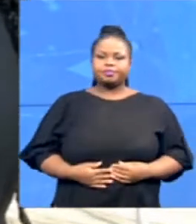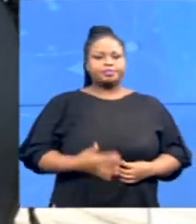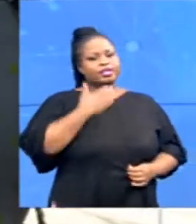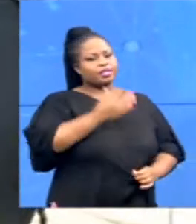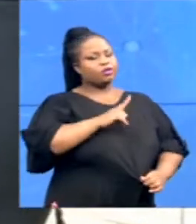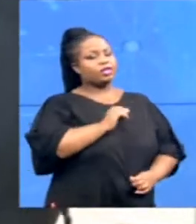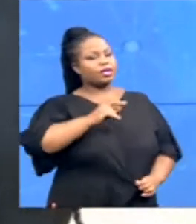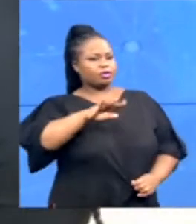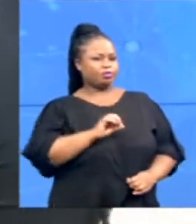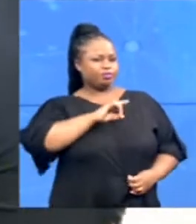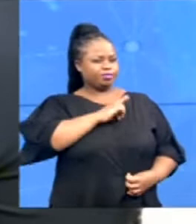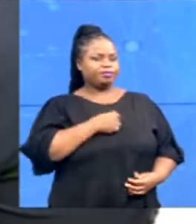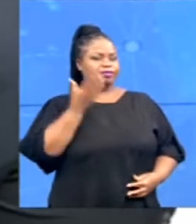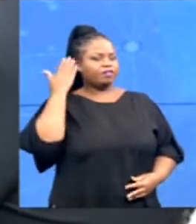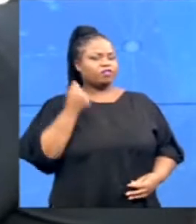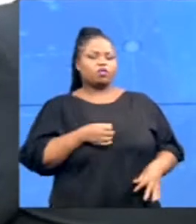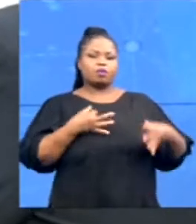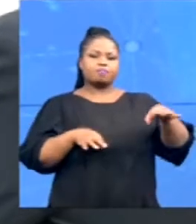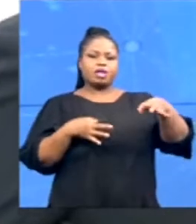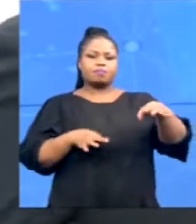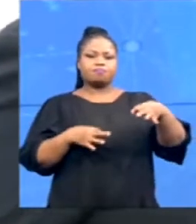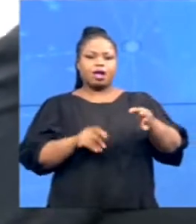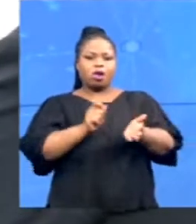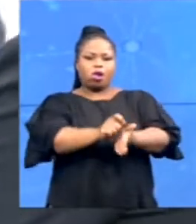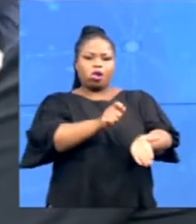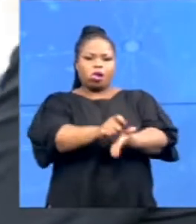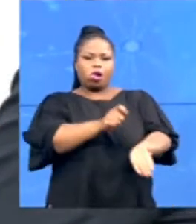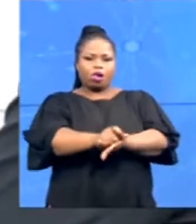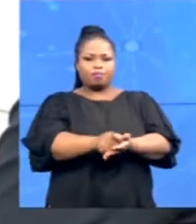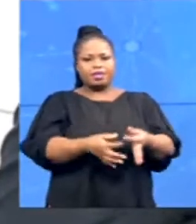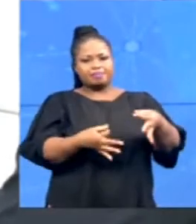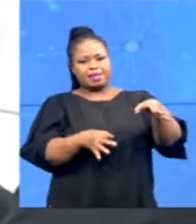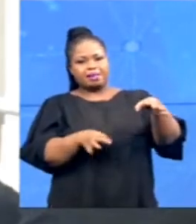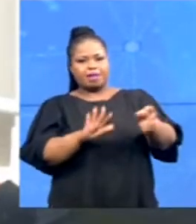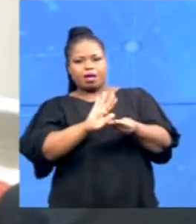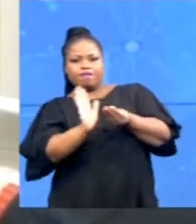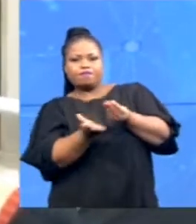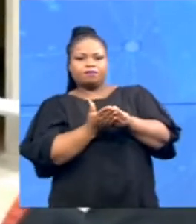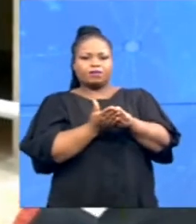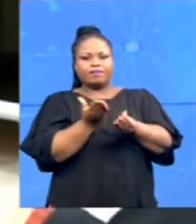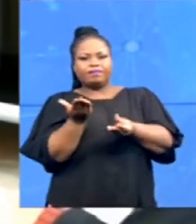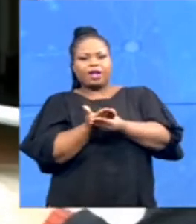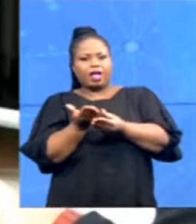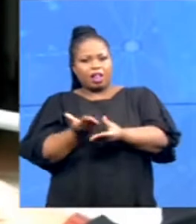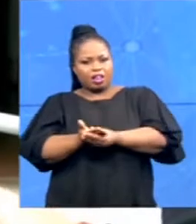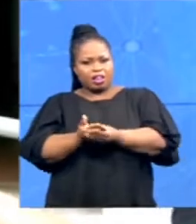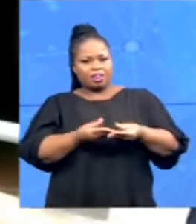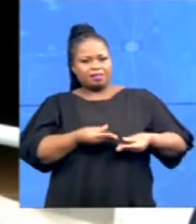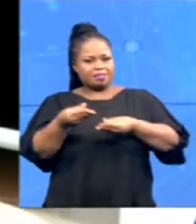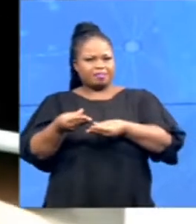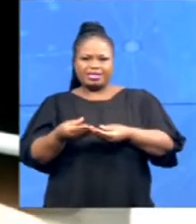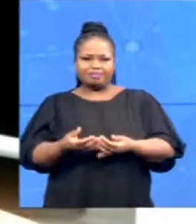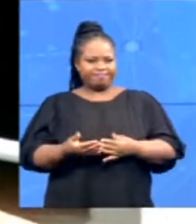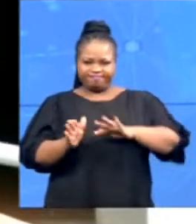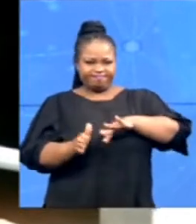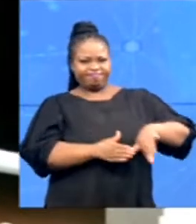a manual capturing on a registered piece of paper and have a manual paper file. What we're now moving to is an electronic capturing of